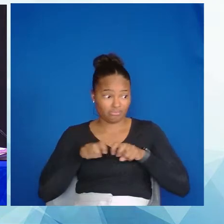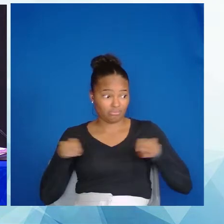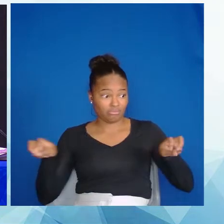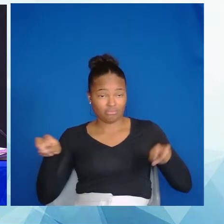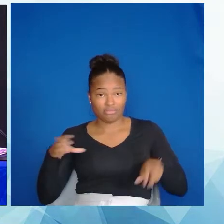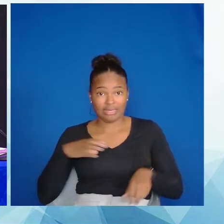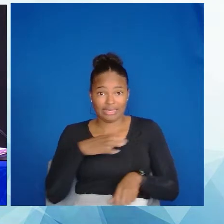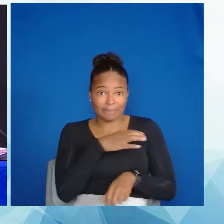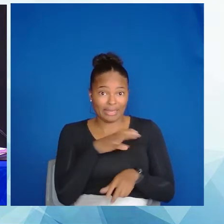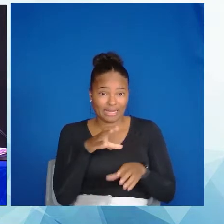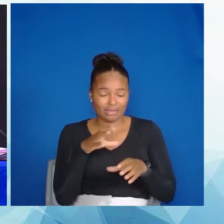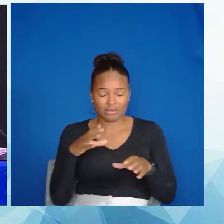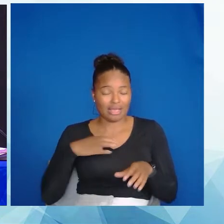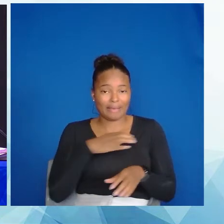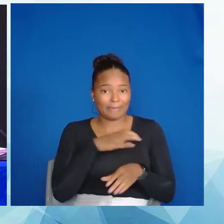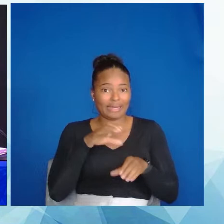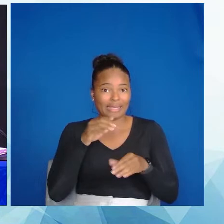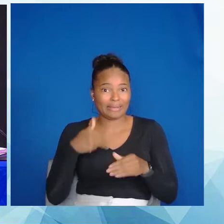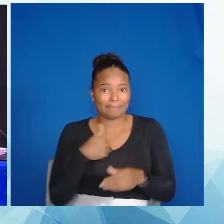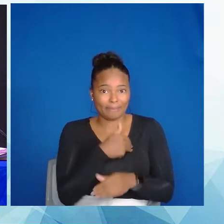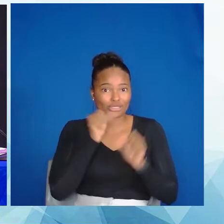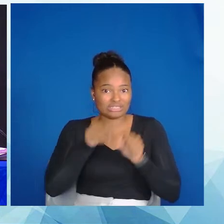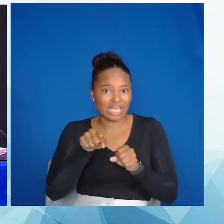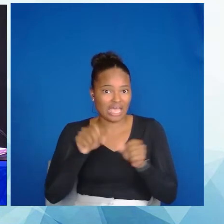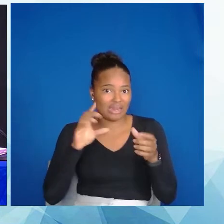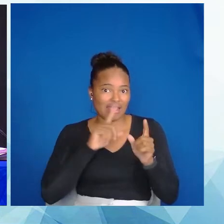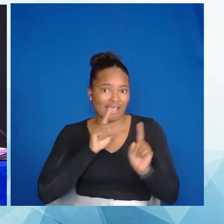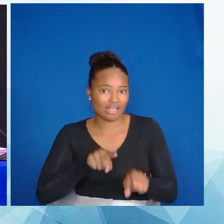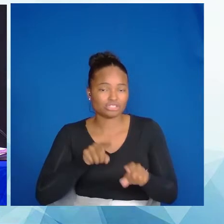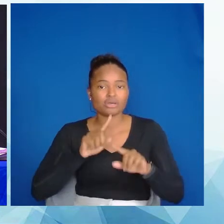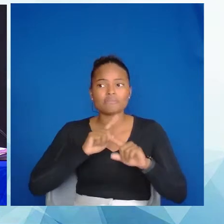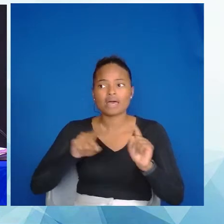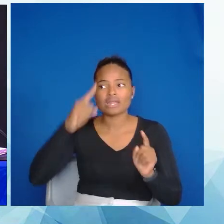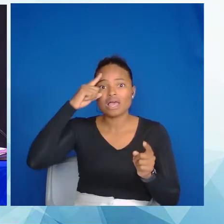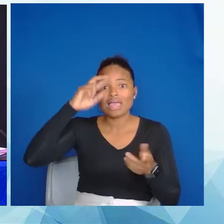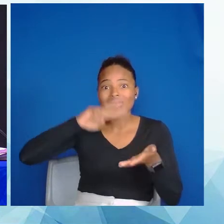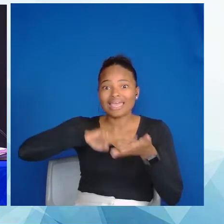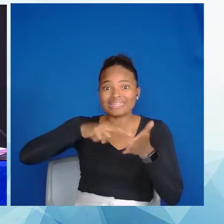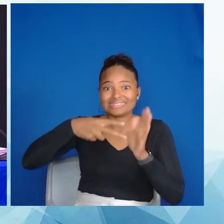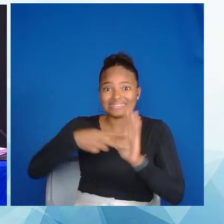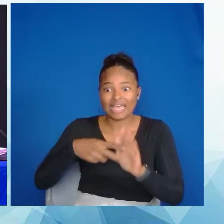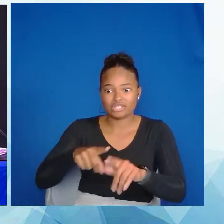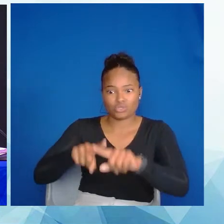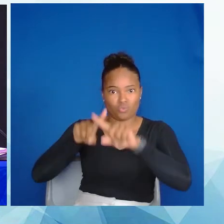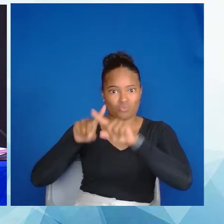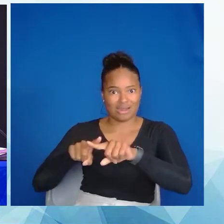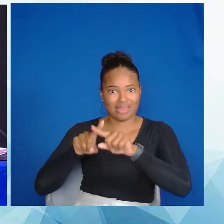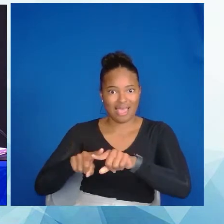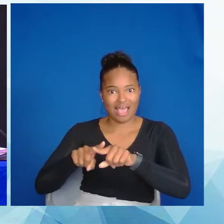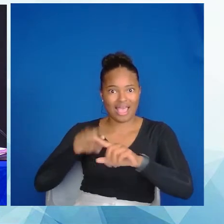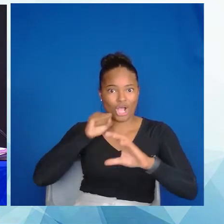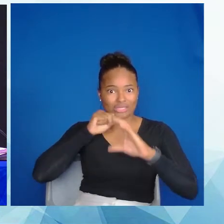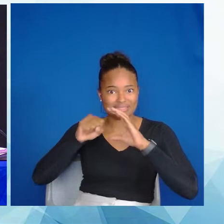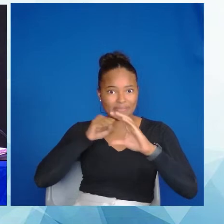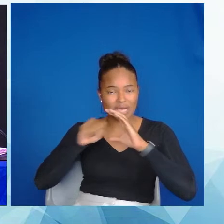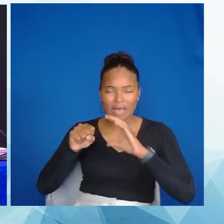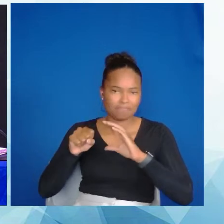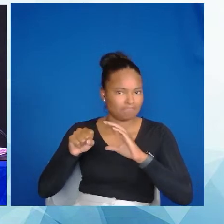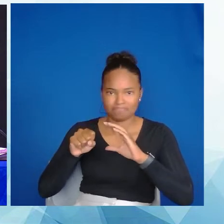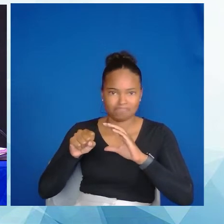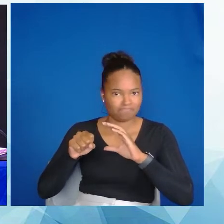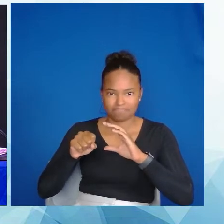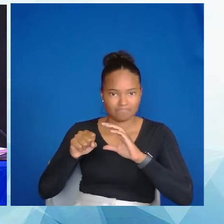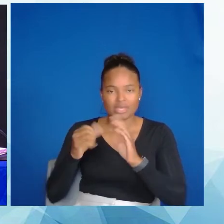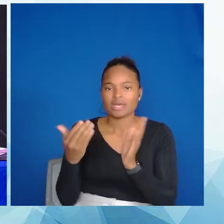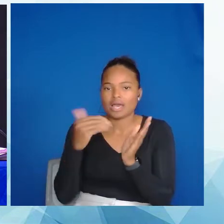well, I don't think the intent is to rely on simultaneous communication, because again, as